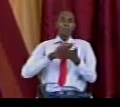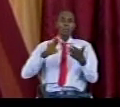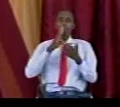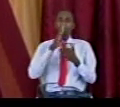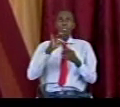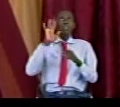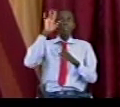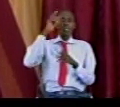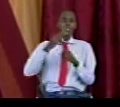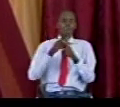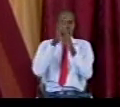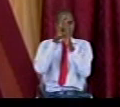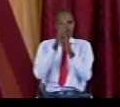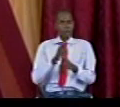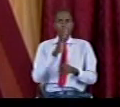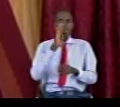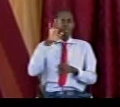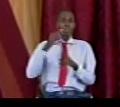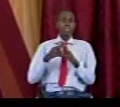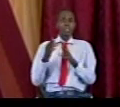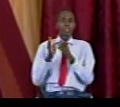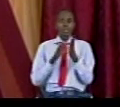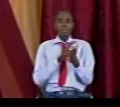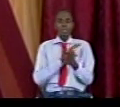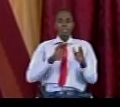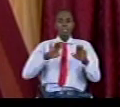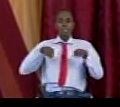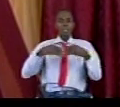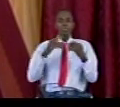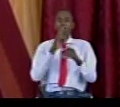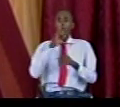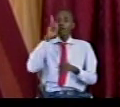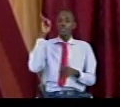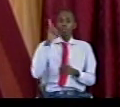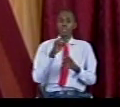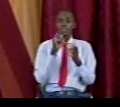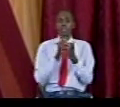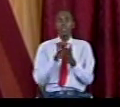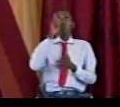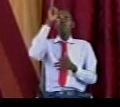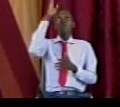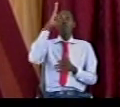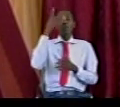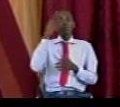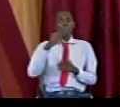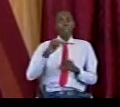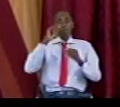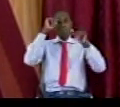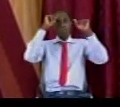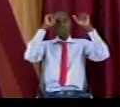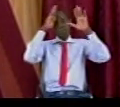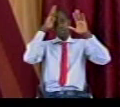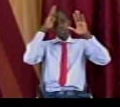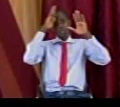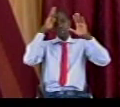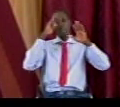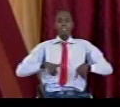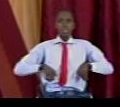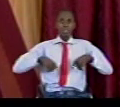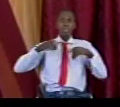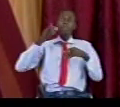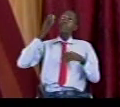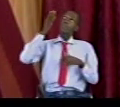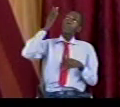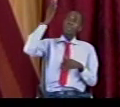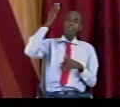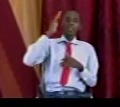the assurance that God the Father, God our heavenly Father, lives in heaven.